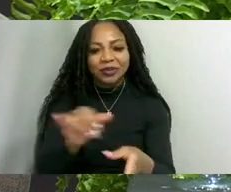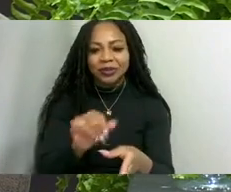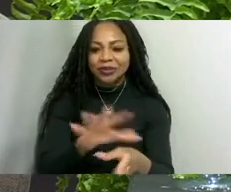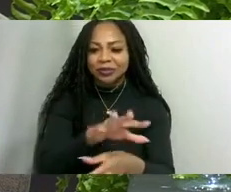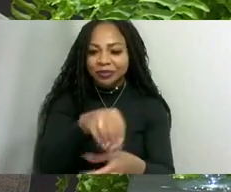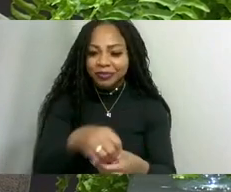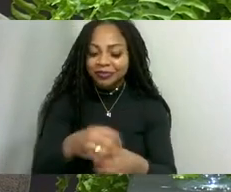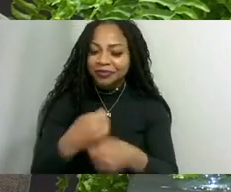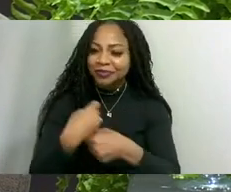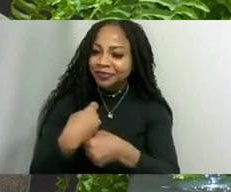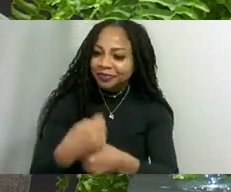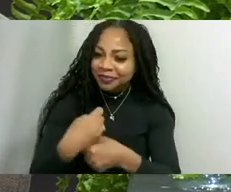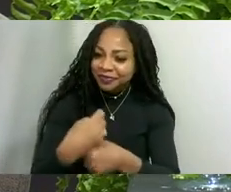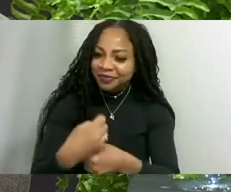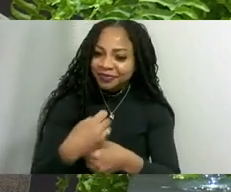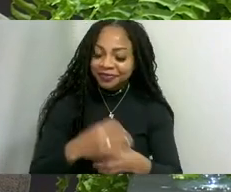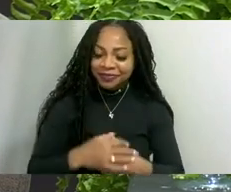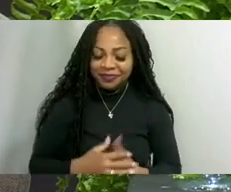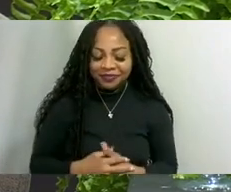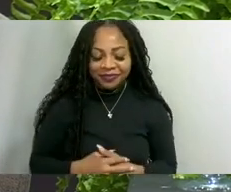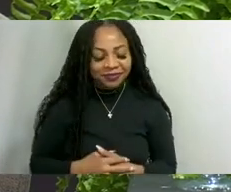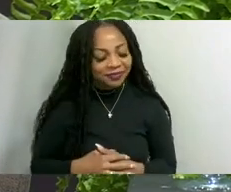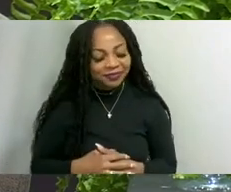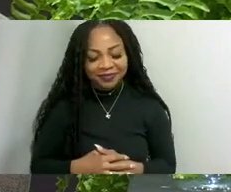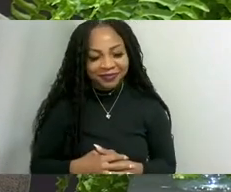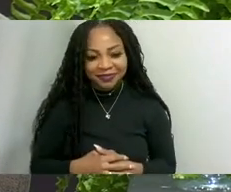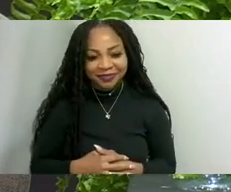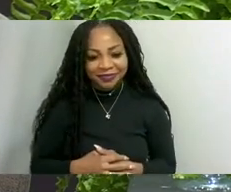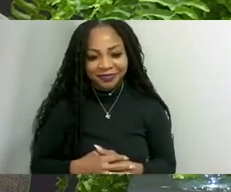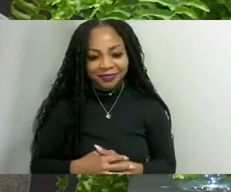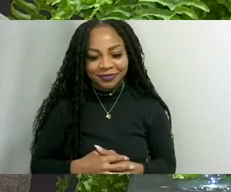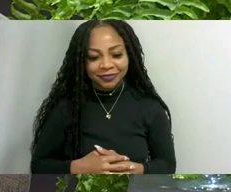creation. And oh,